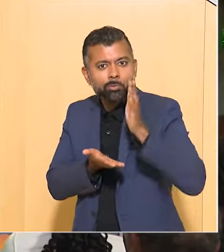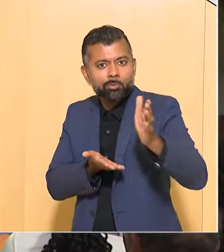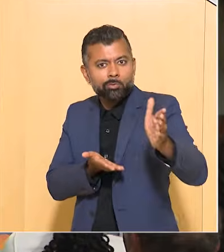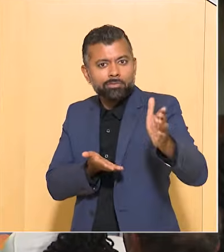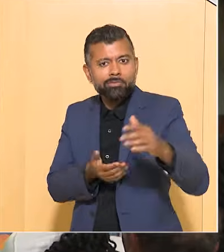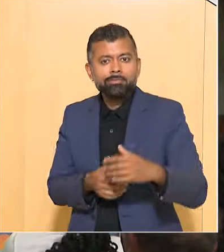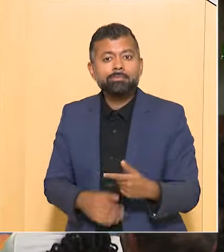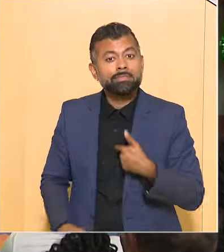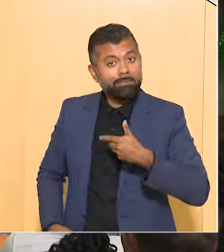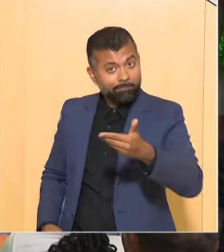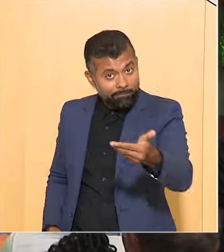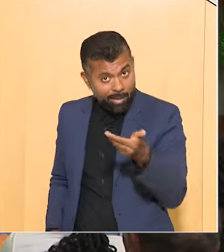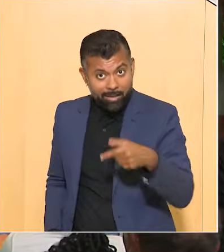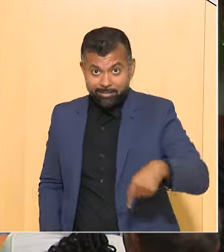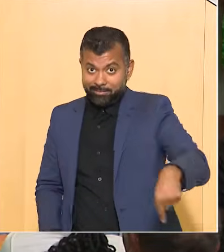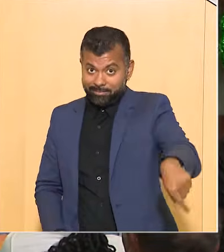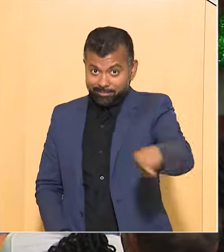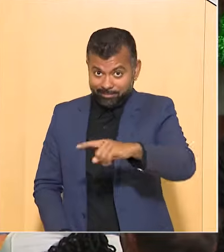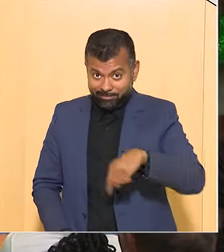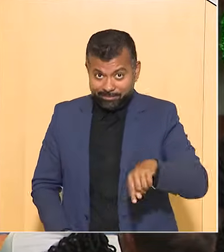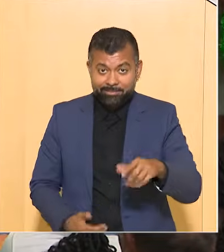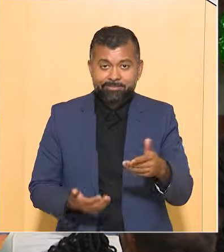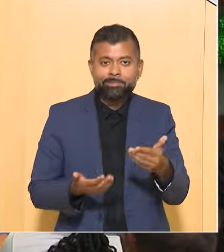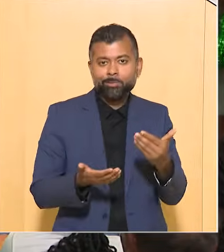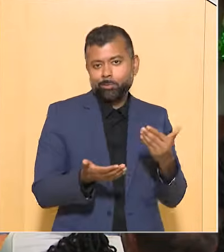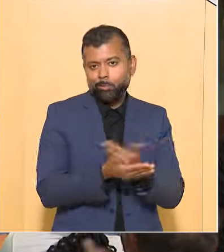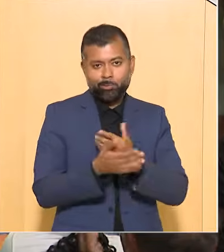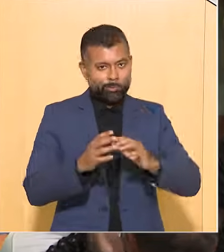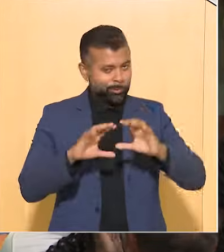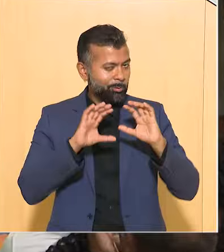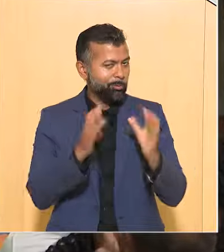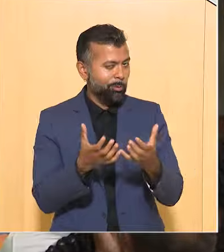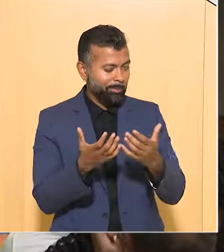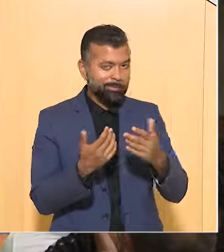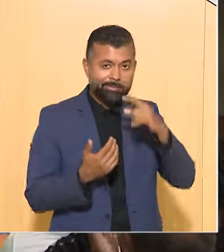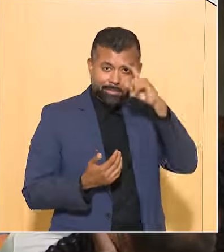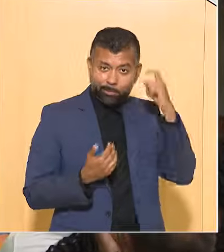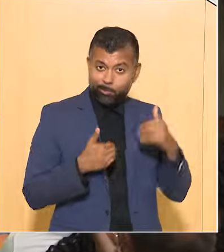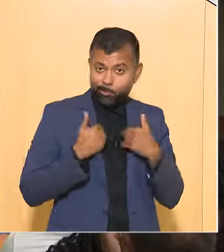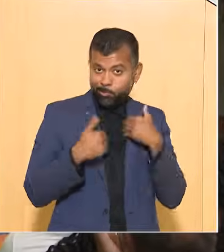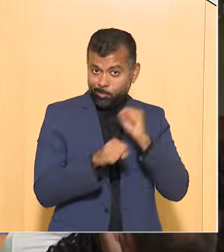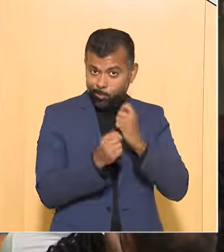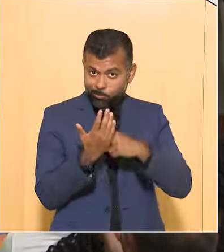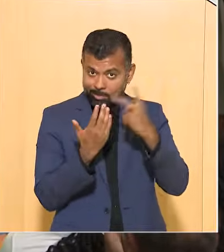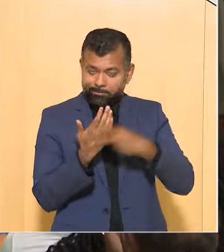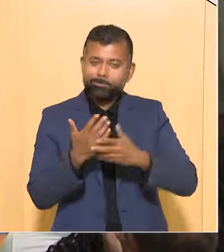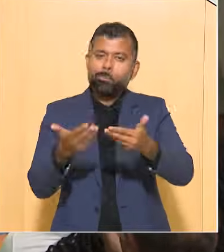2025. Mil gracias and sí se puede.